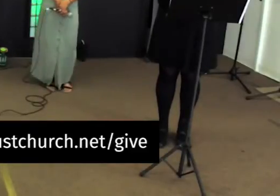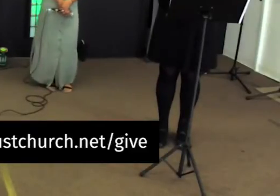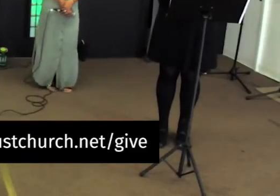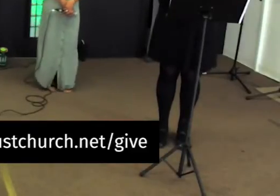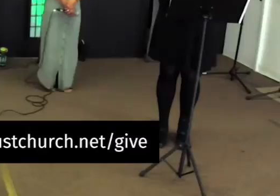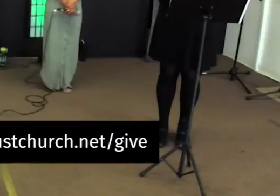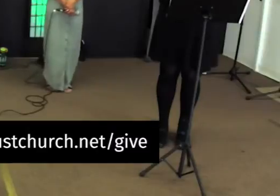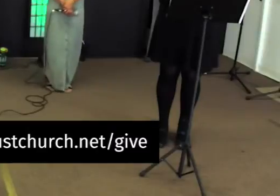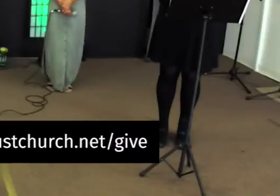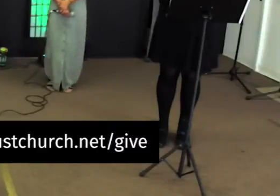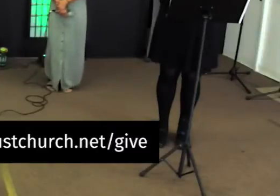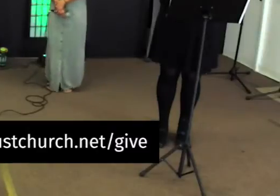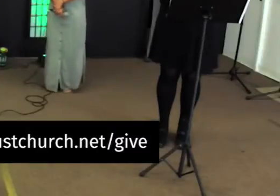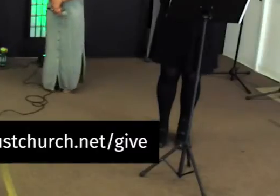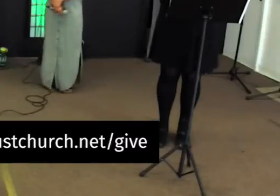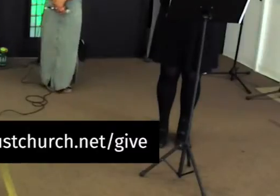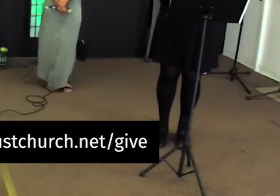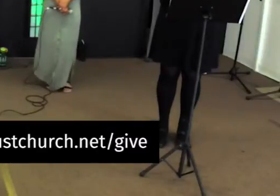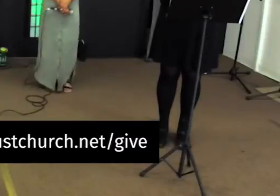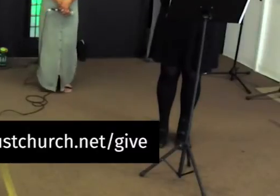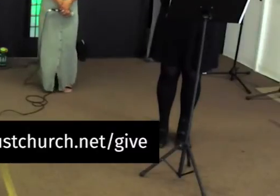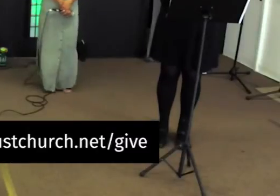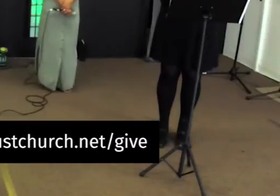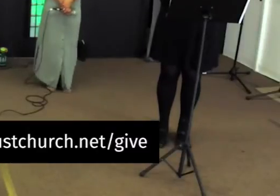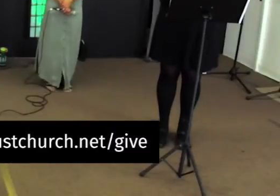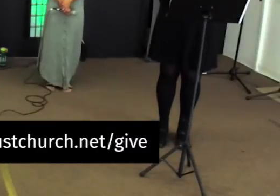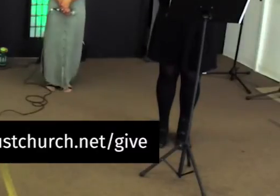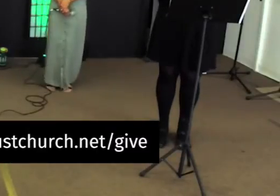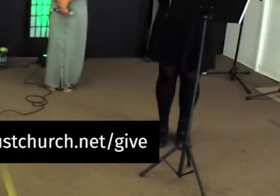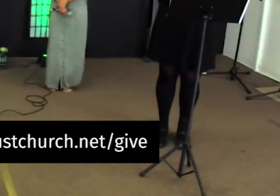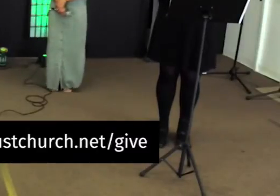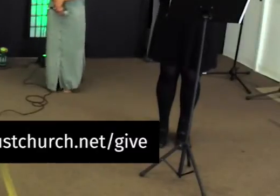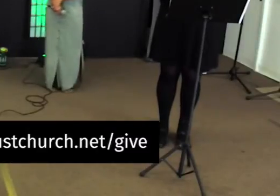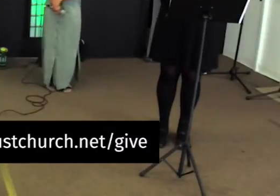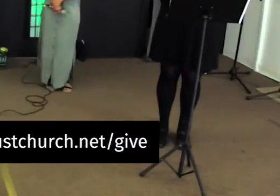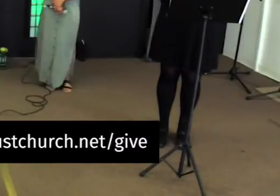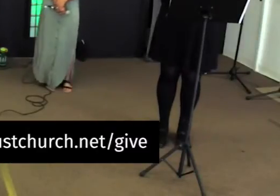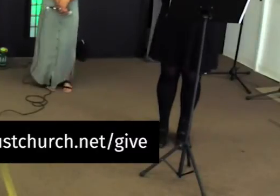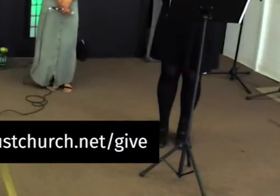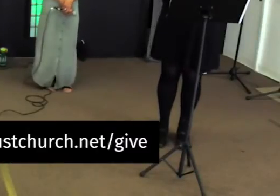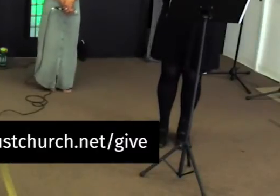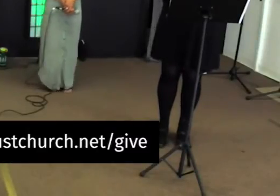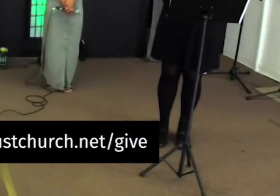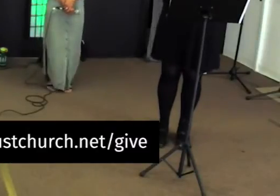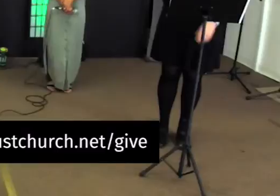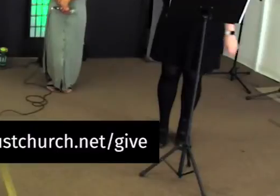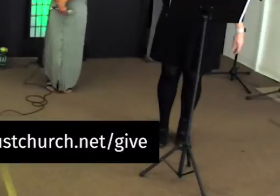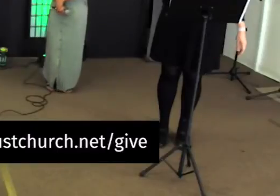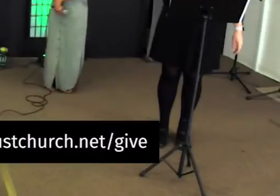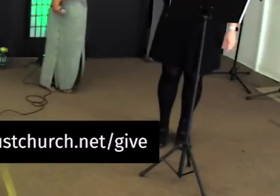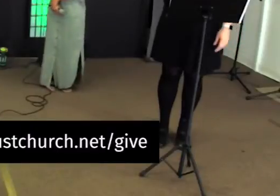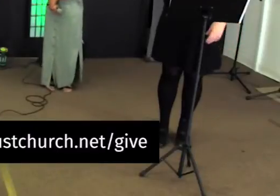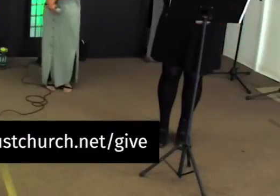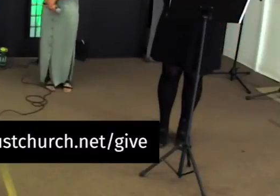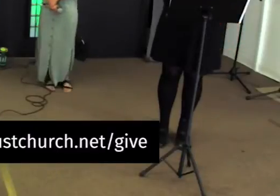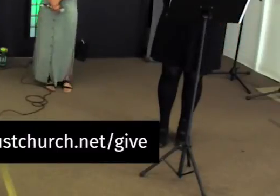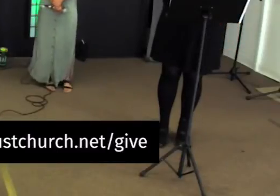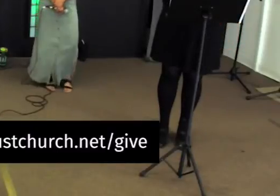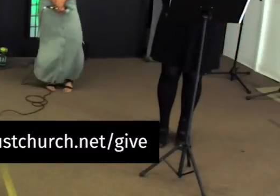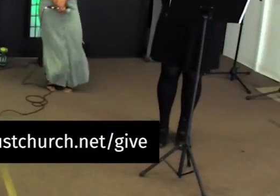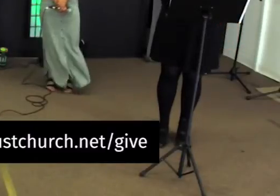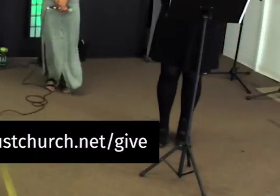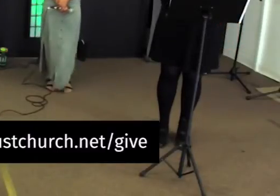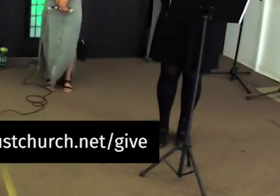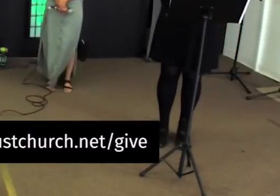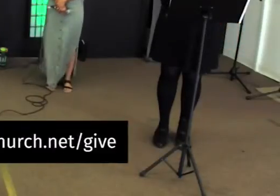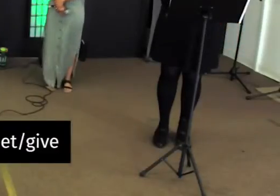pouring into this church to support your mission, your love, God. We just pray that the offering is not something